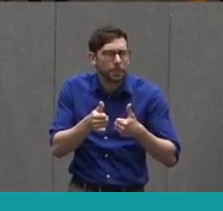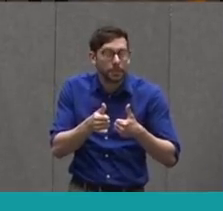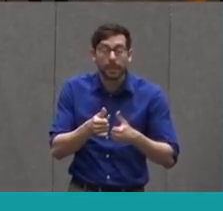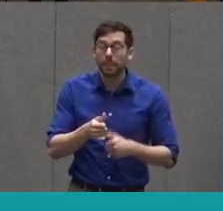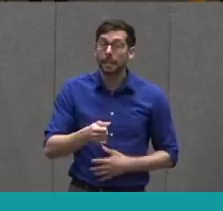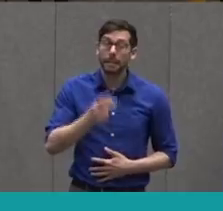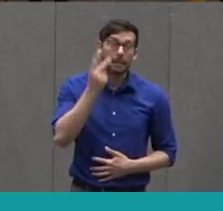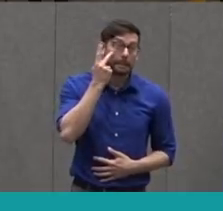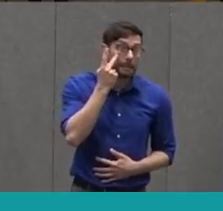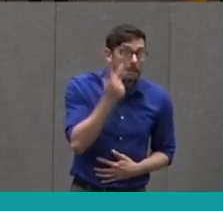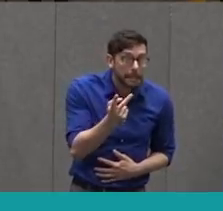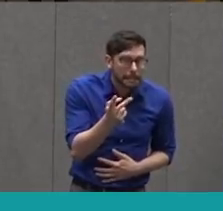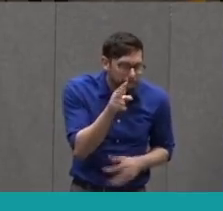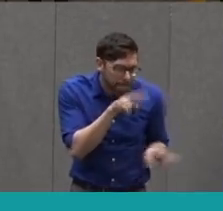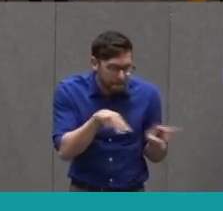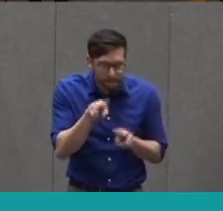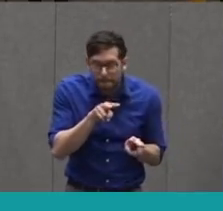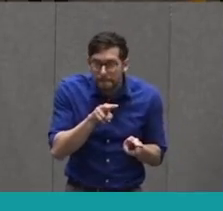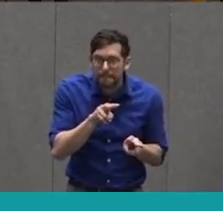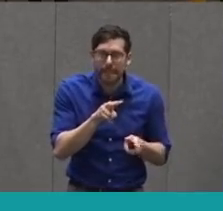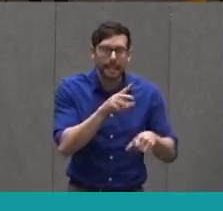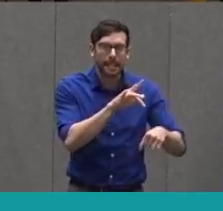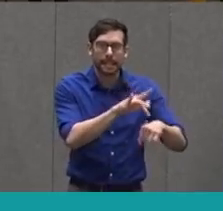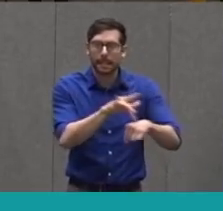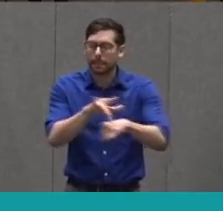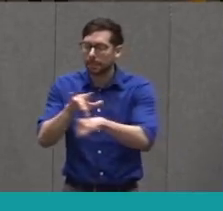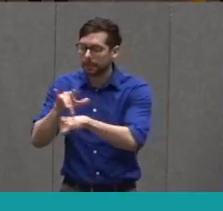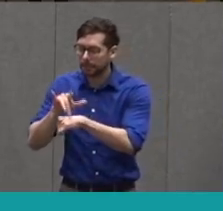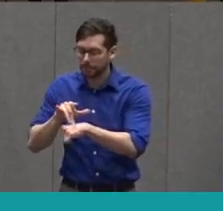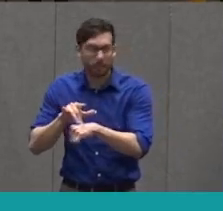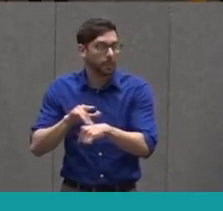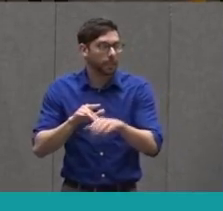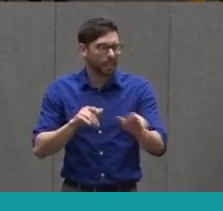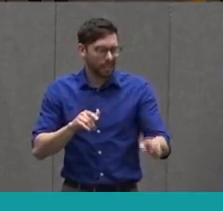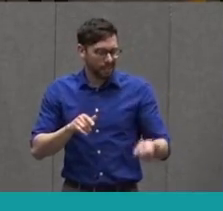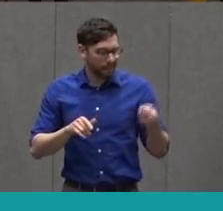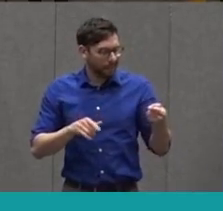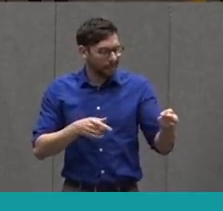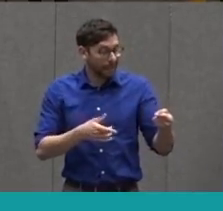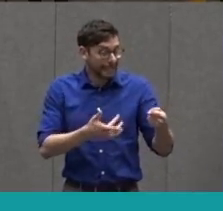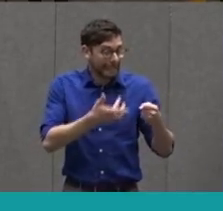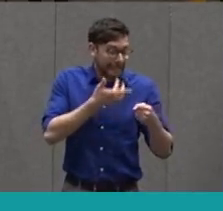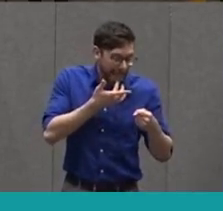touching. I'm not going to taste this.